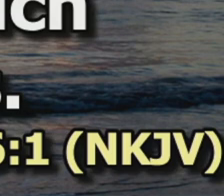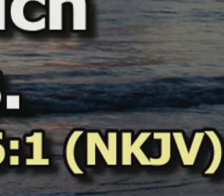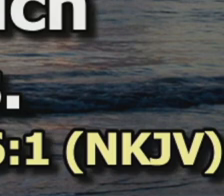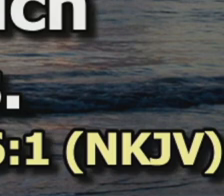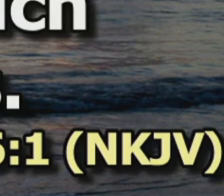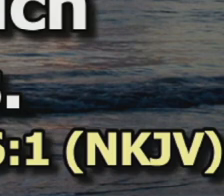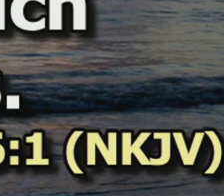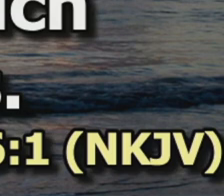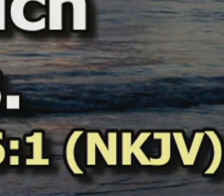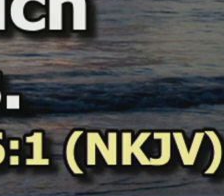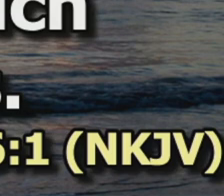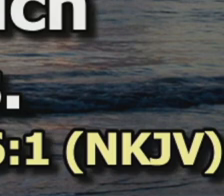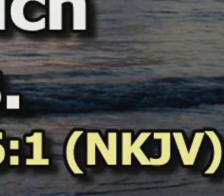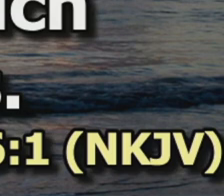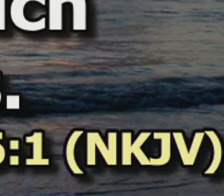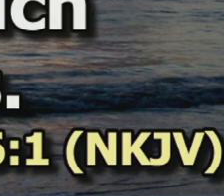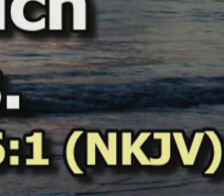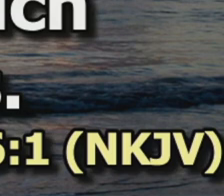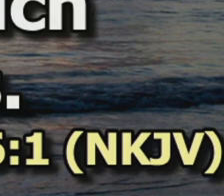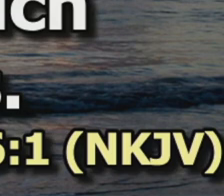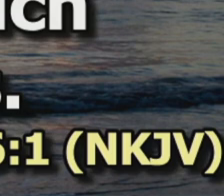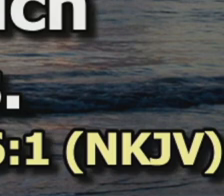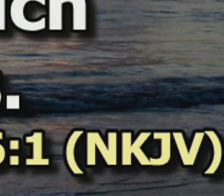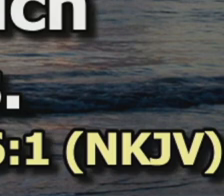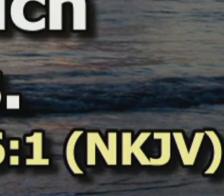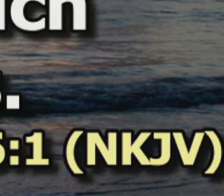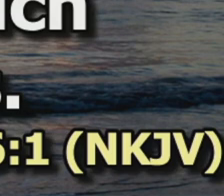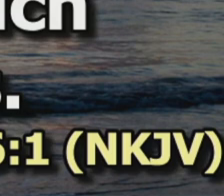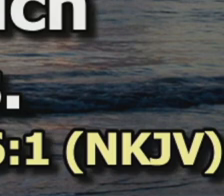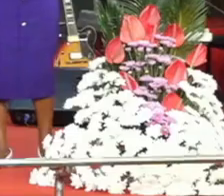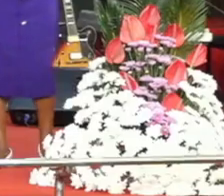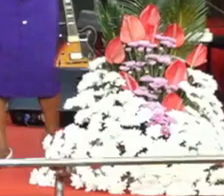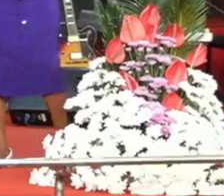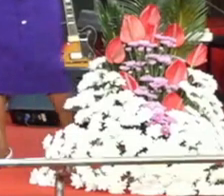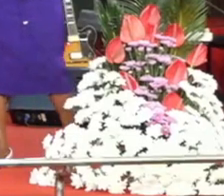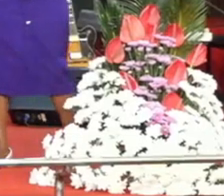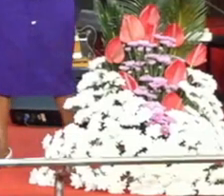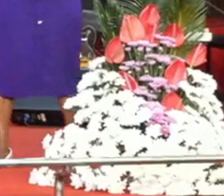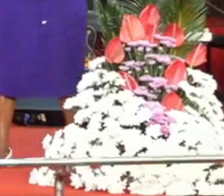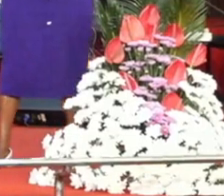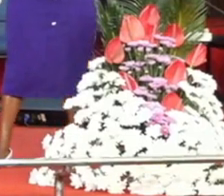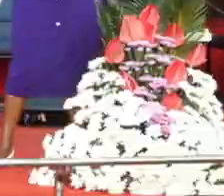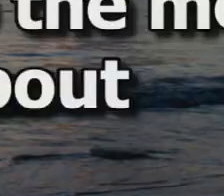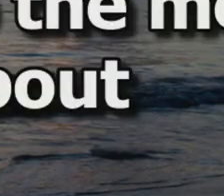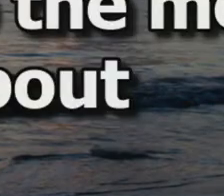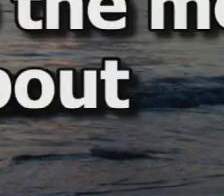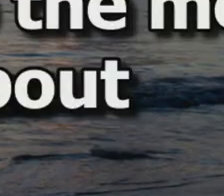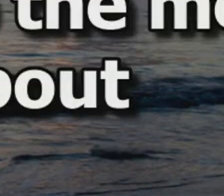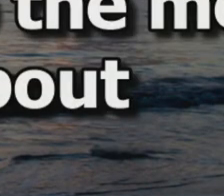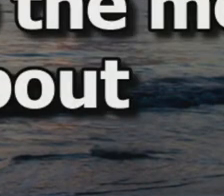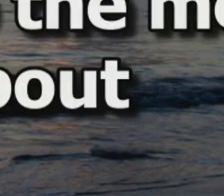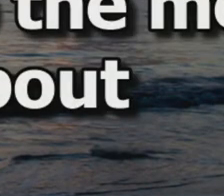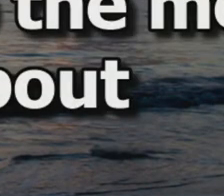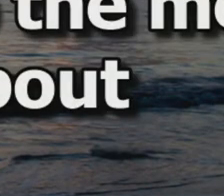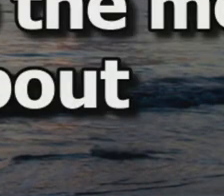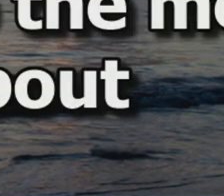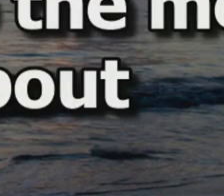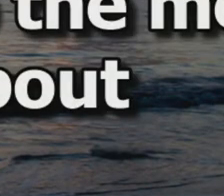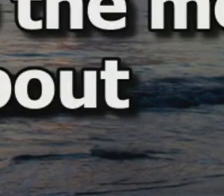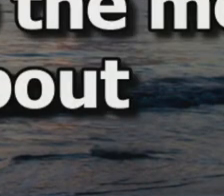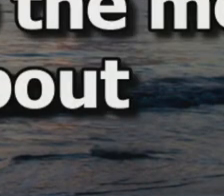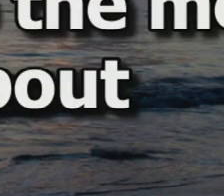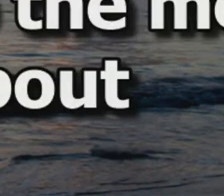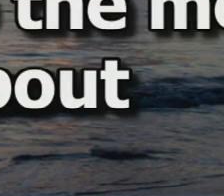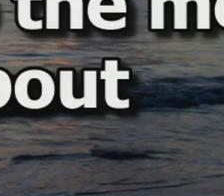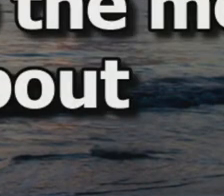utulivu. But the Bible says in verse 10 to 11. Lakini katika mstari wa 10 na 11. Verse 10 to 11. Mstari wa 10